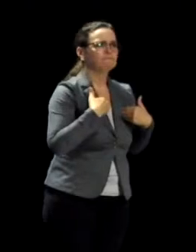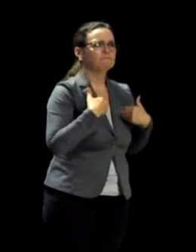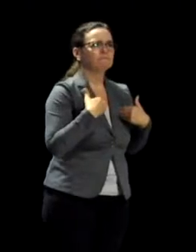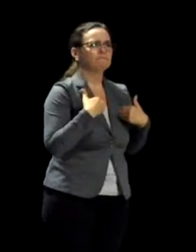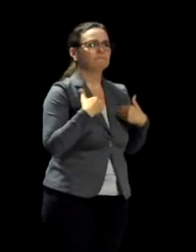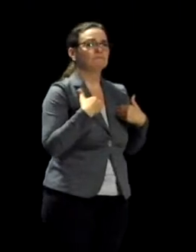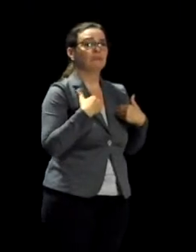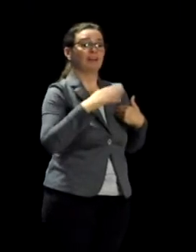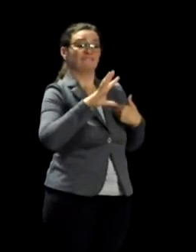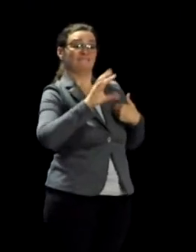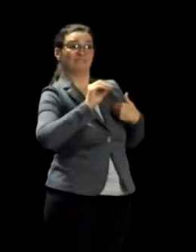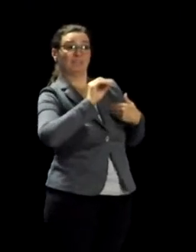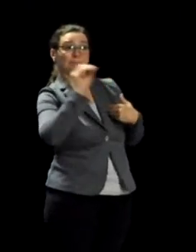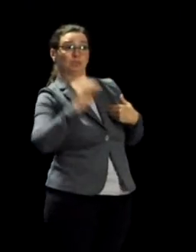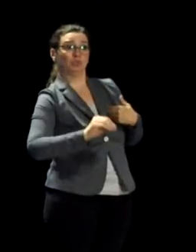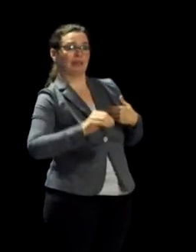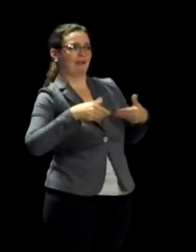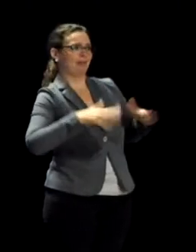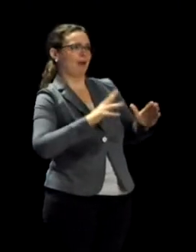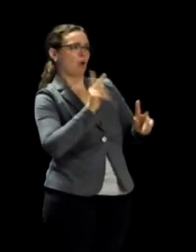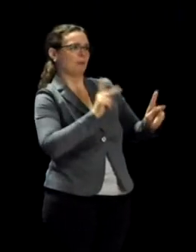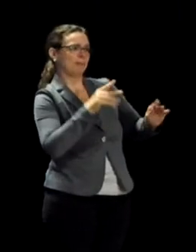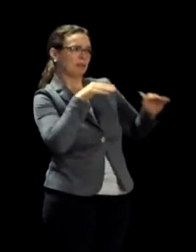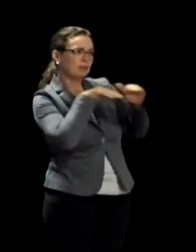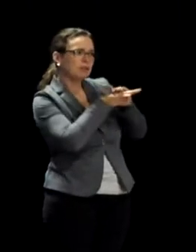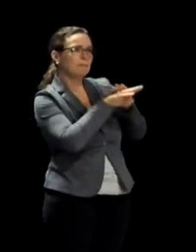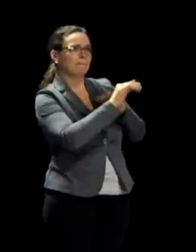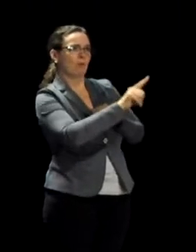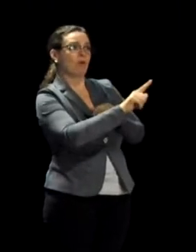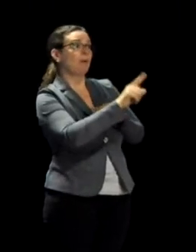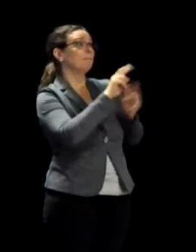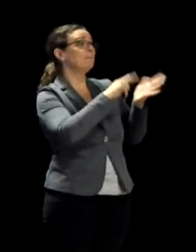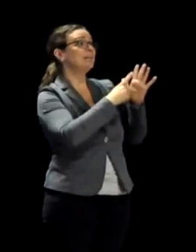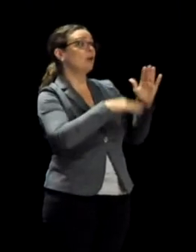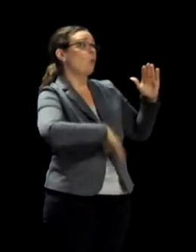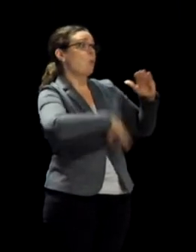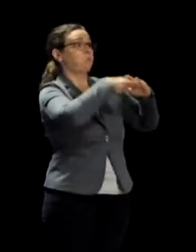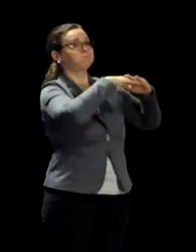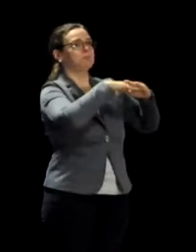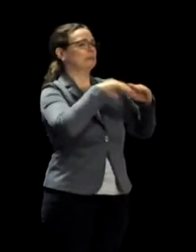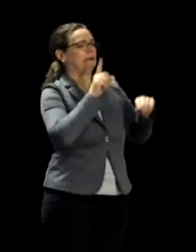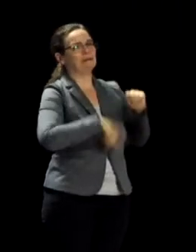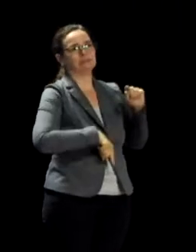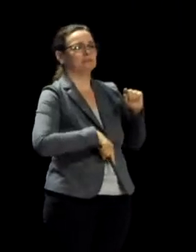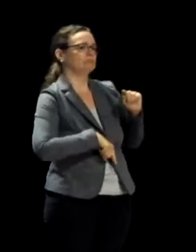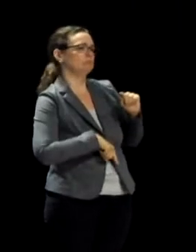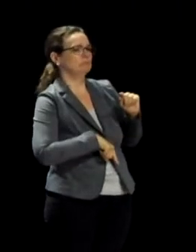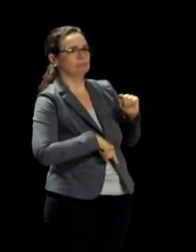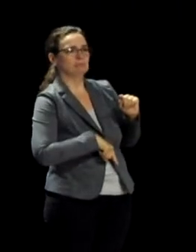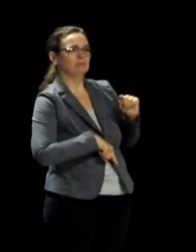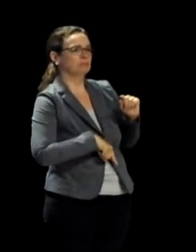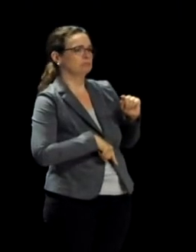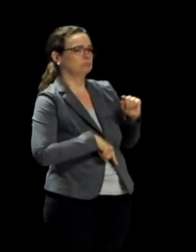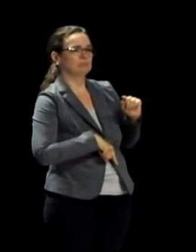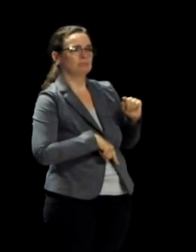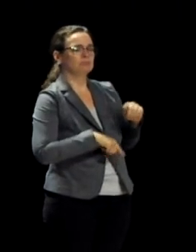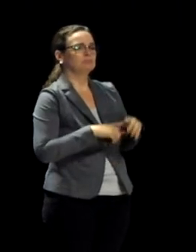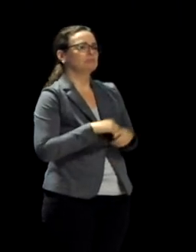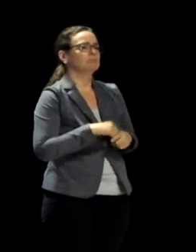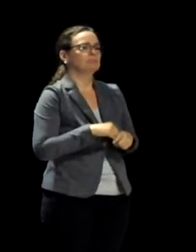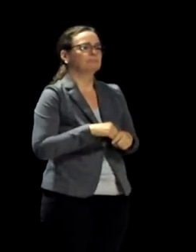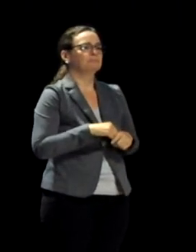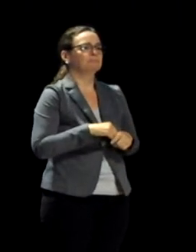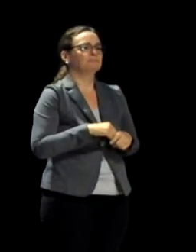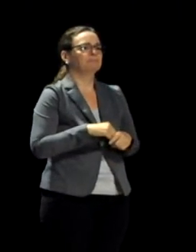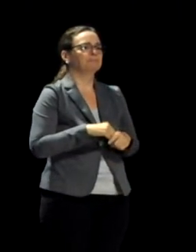limit on how many people can be in there at once and how they're going to enforce that? Yeah, we always knew that the malls weren't going to be allowed at 100% capacity when you have restaurants at